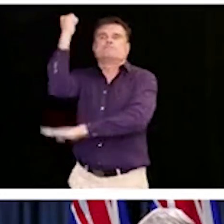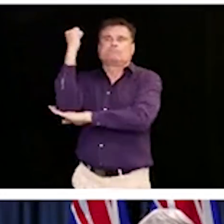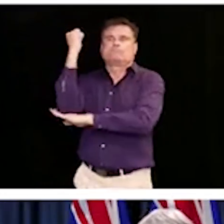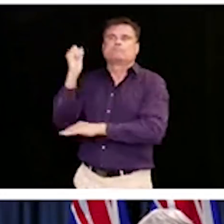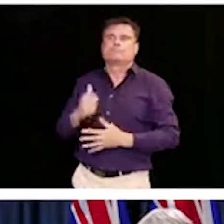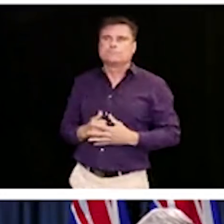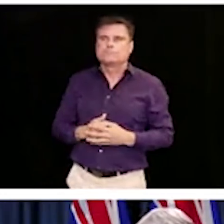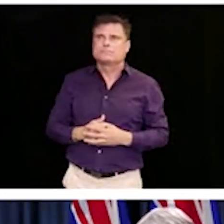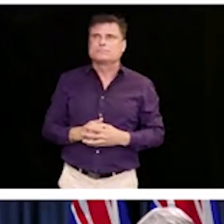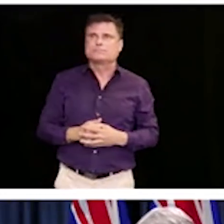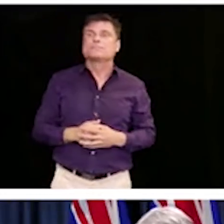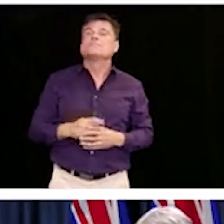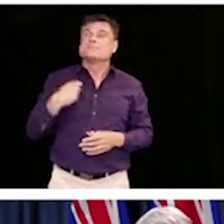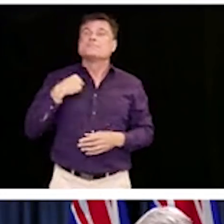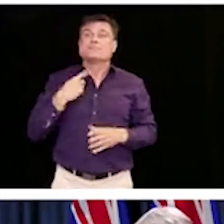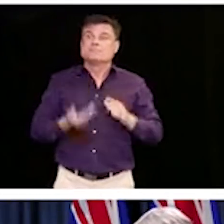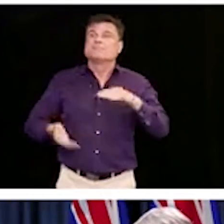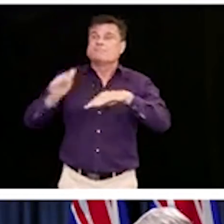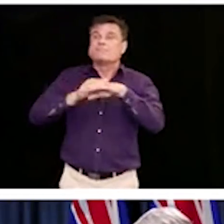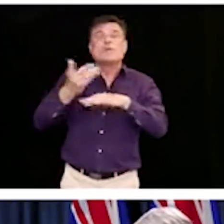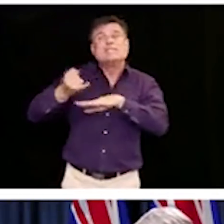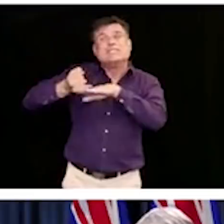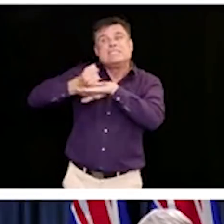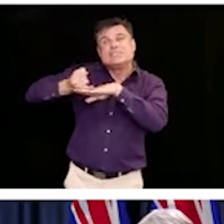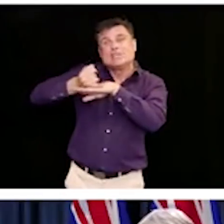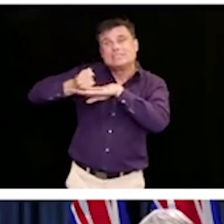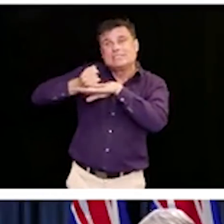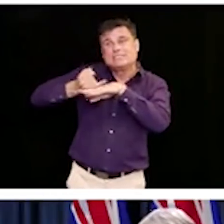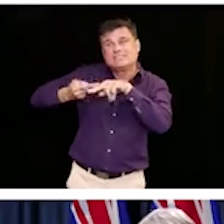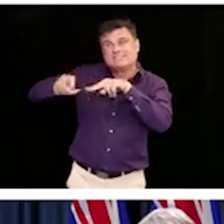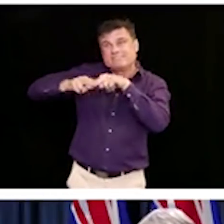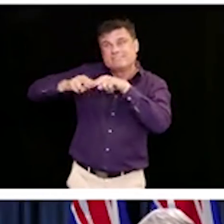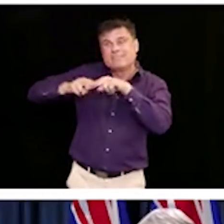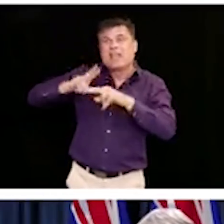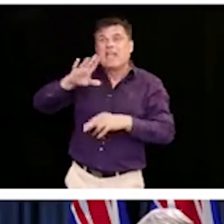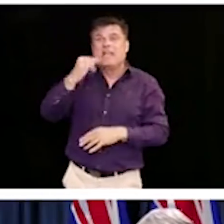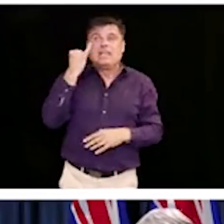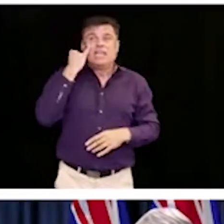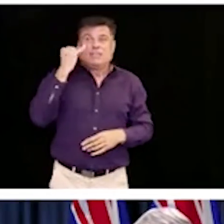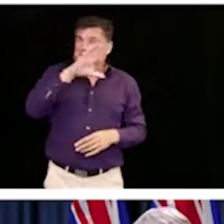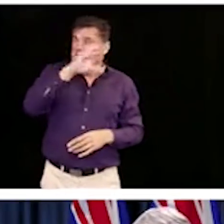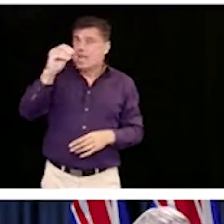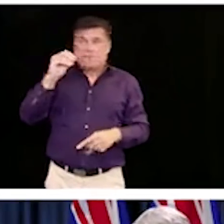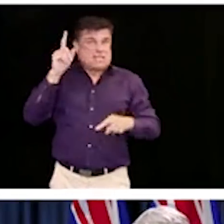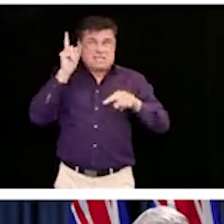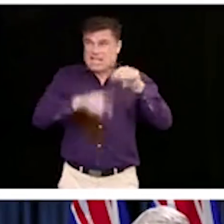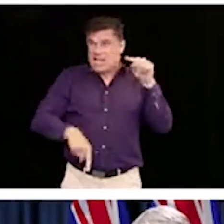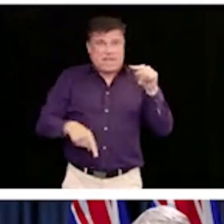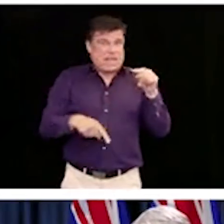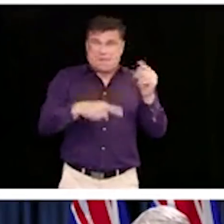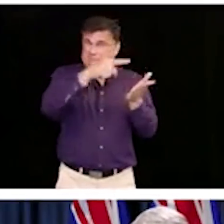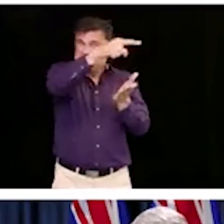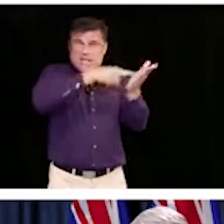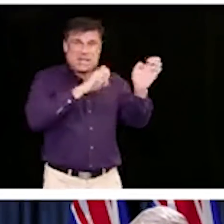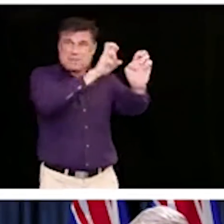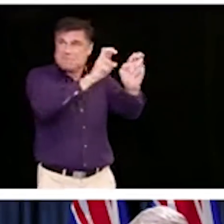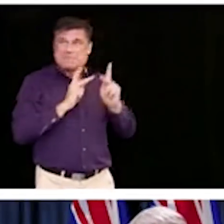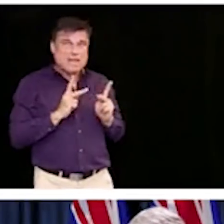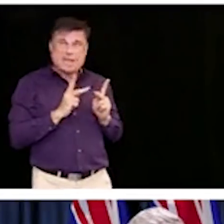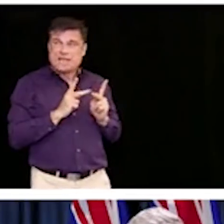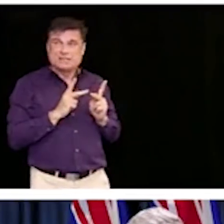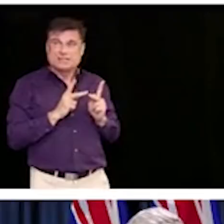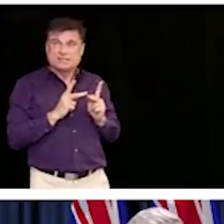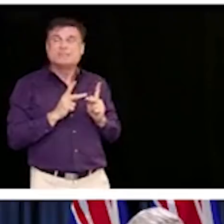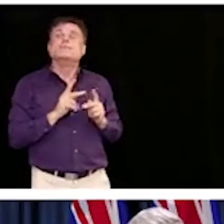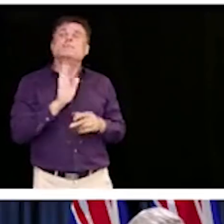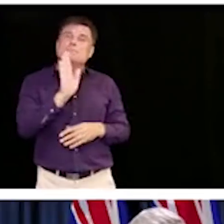includes increased interest on the deferred payments and any potential default that could happen. Those, again, as the payments are